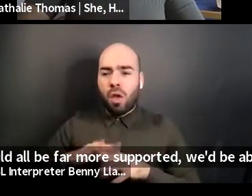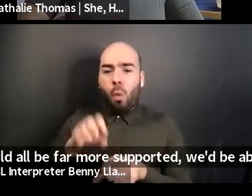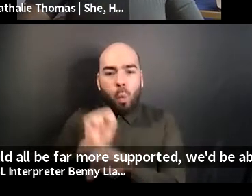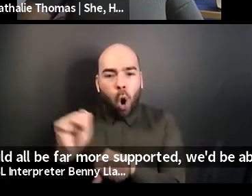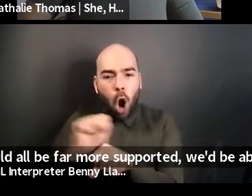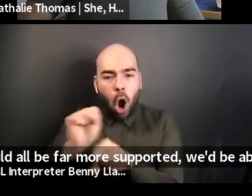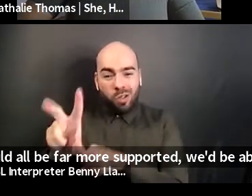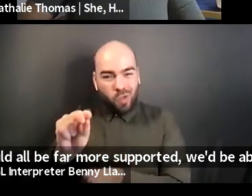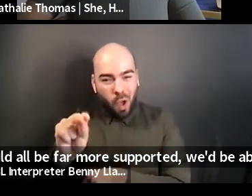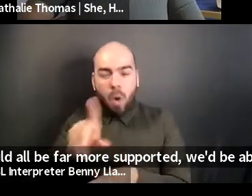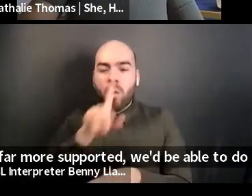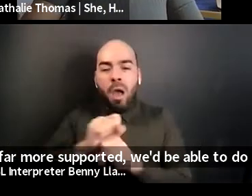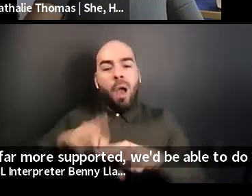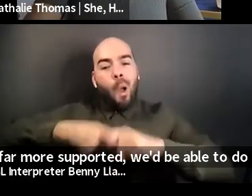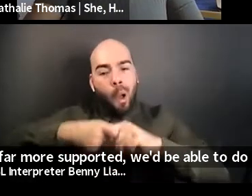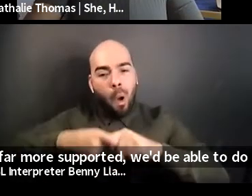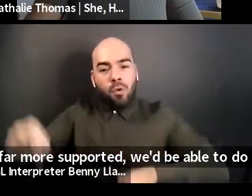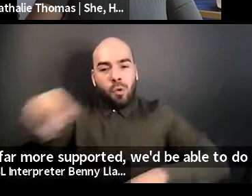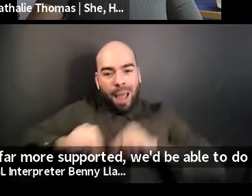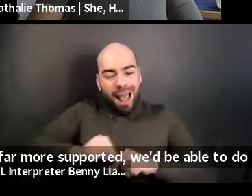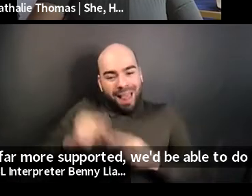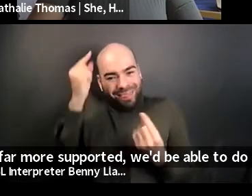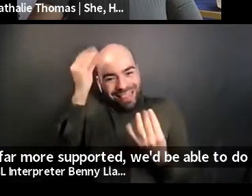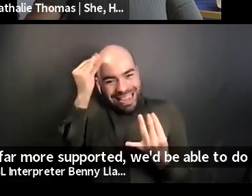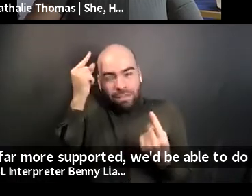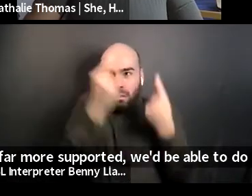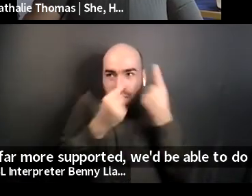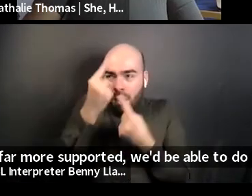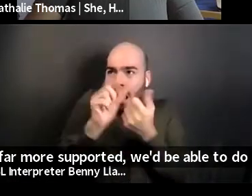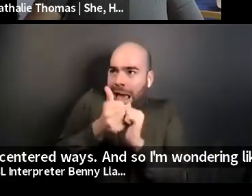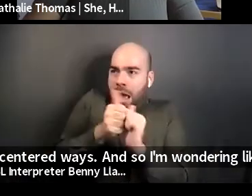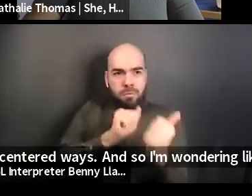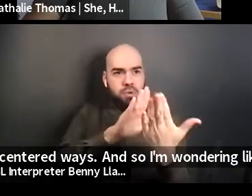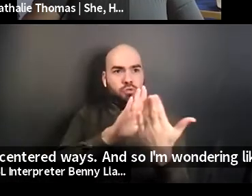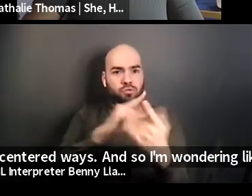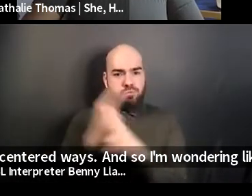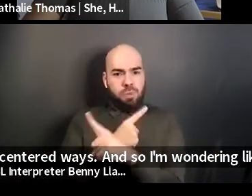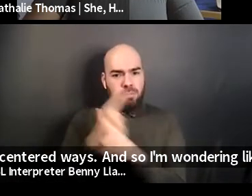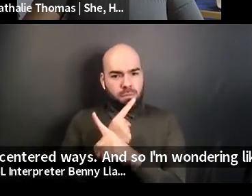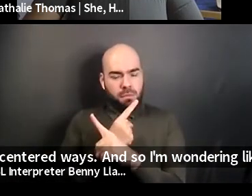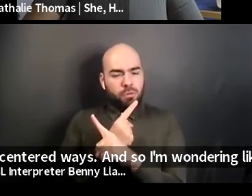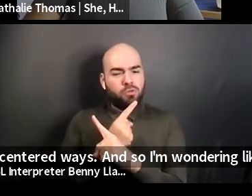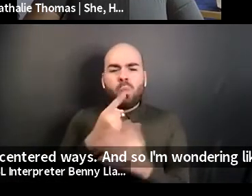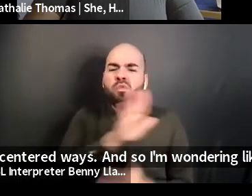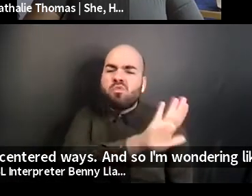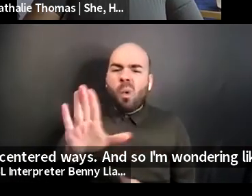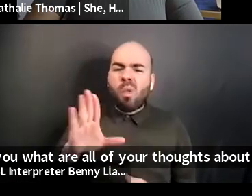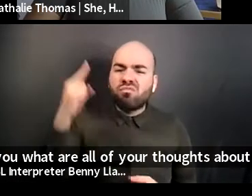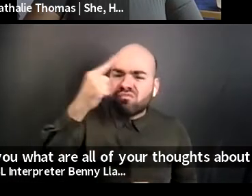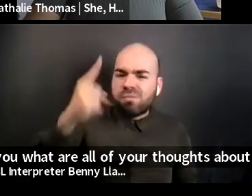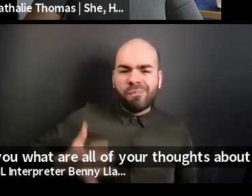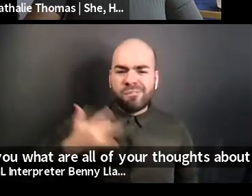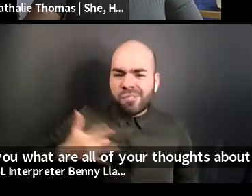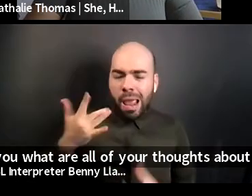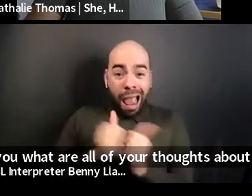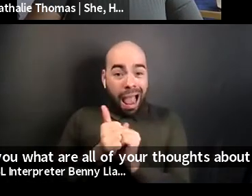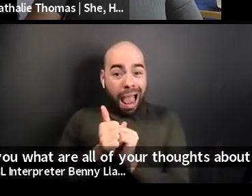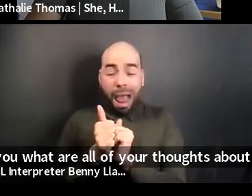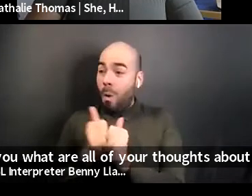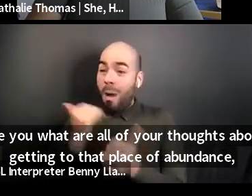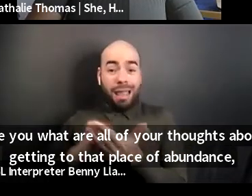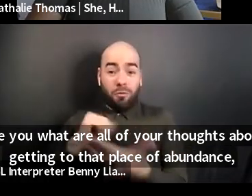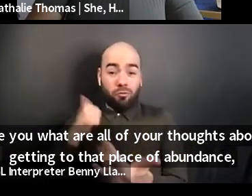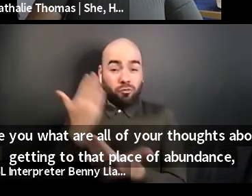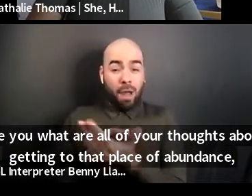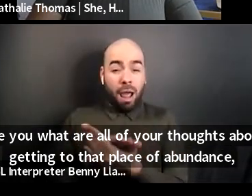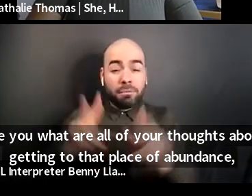in human-centered ways. And so I'm wondering, like, what are all of your thoughts about like getting to that place of abundance, which was a